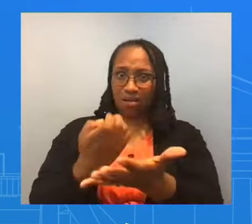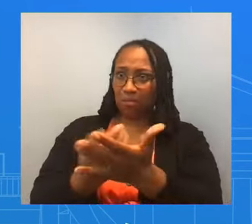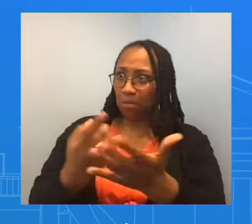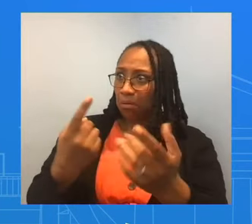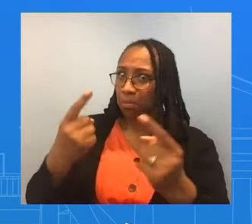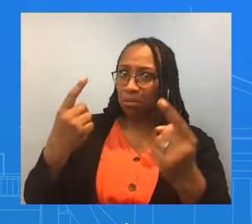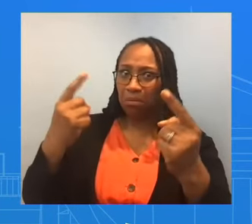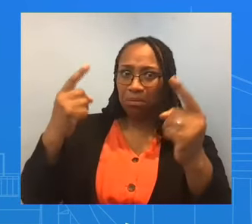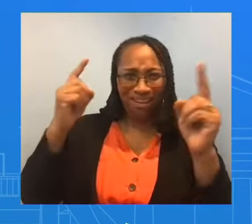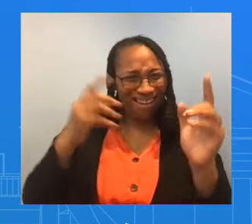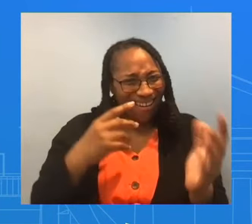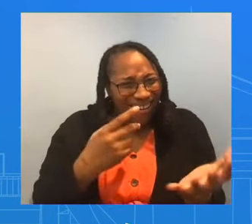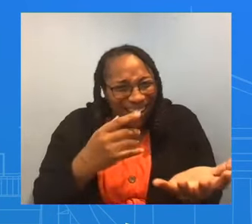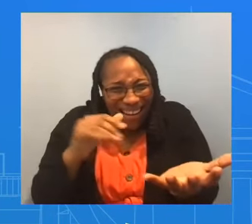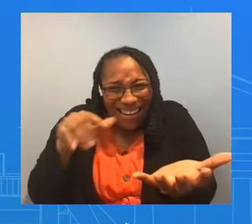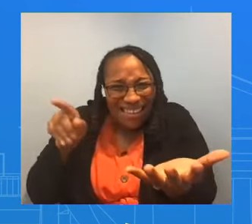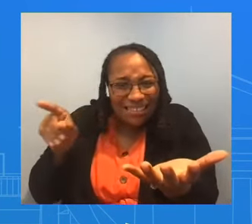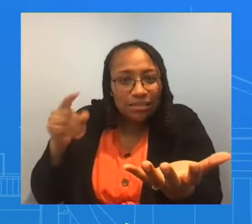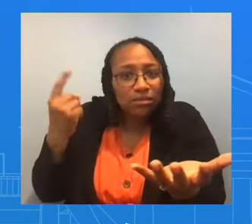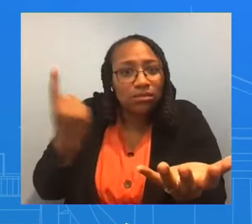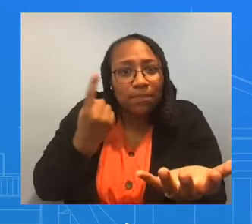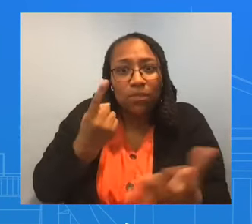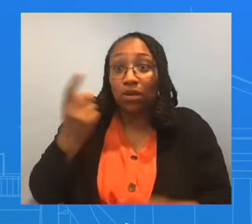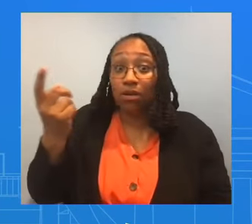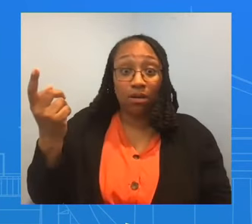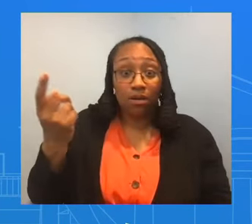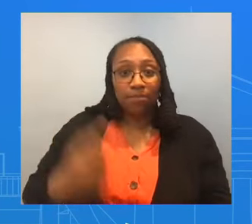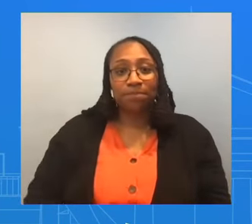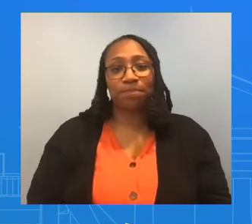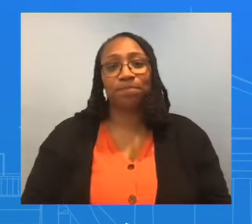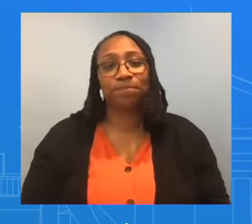And also you see that in just the budget agreement as well.